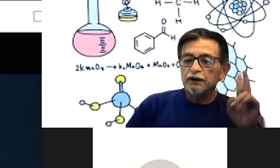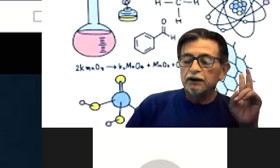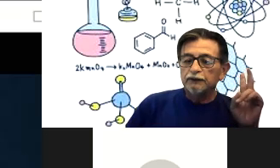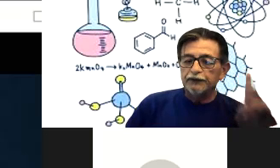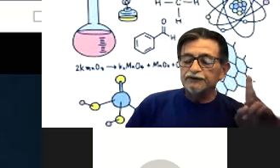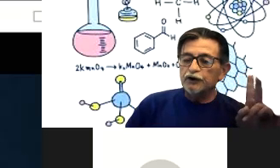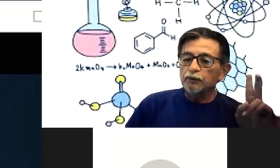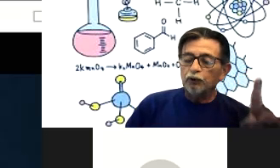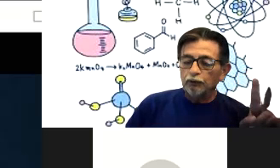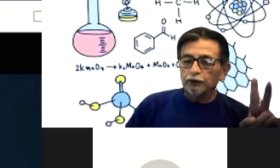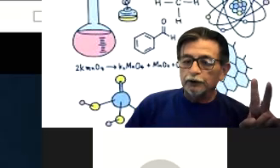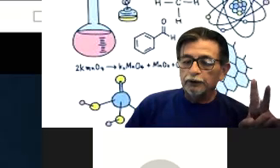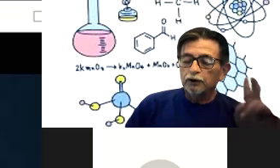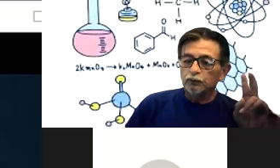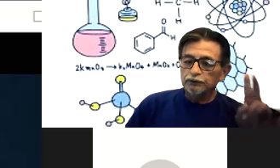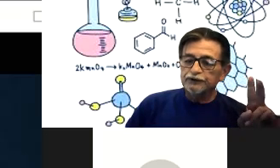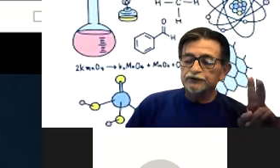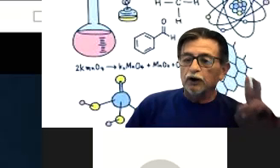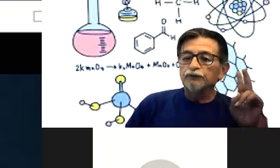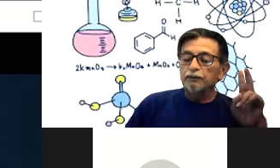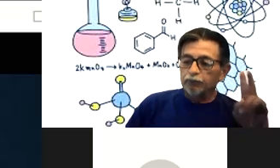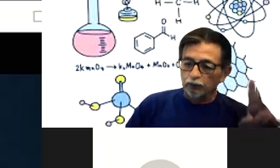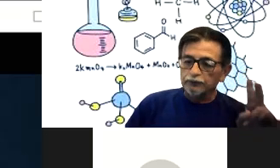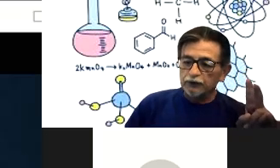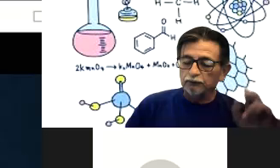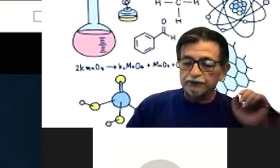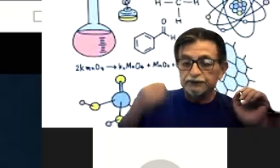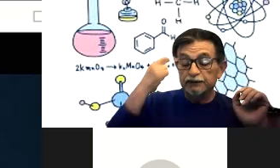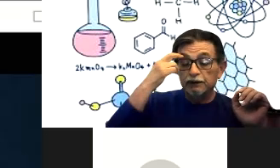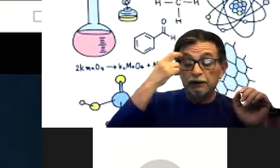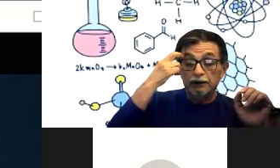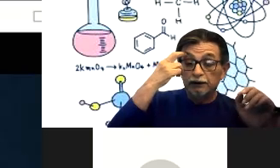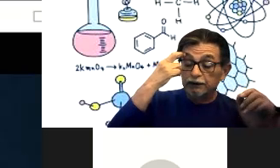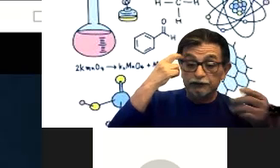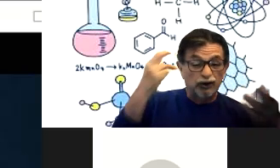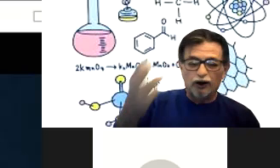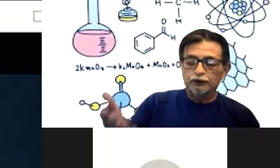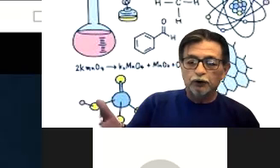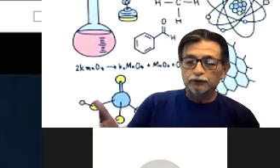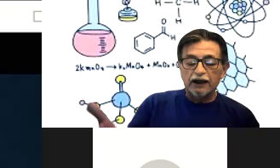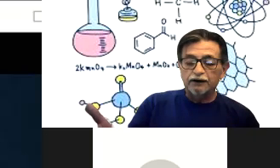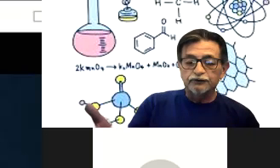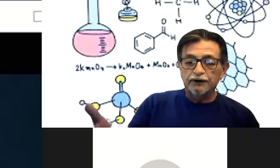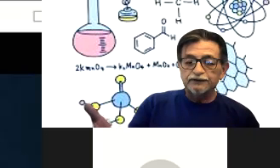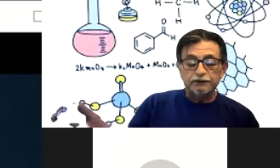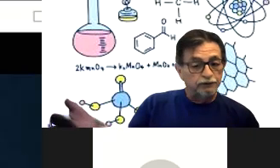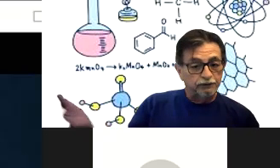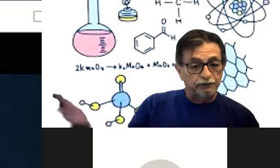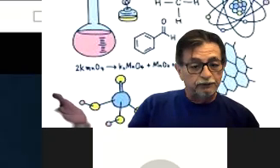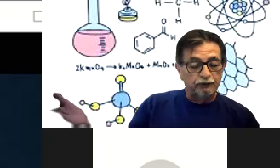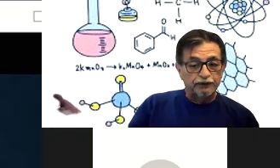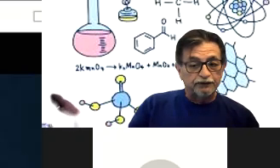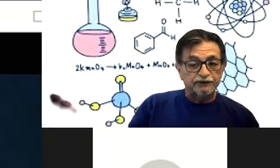solvents. Things that are polar will dissolve in polar solvents. Y'all know Italian